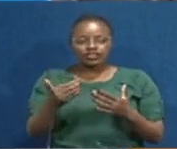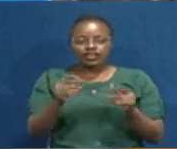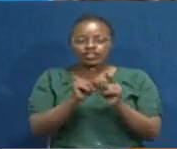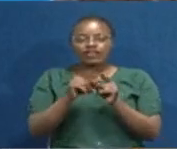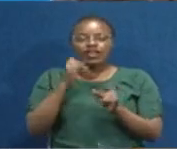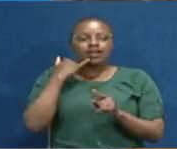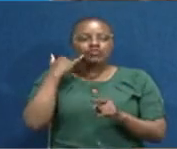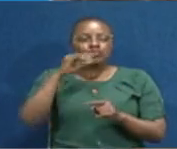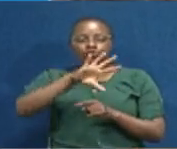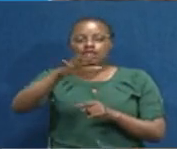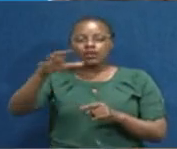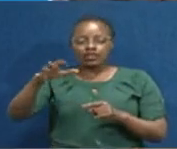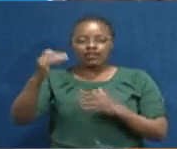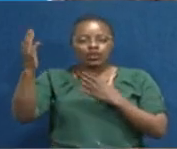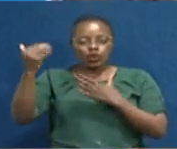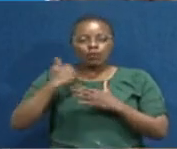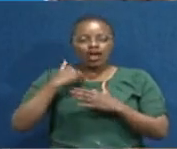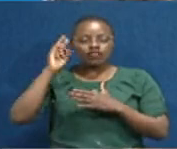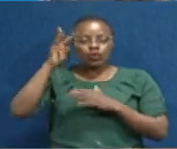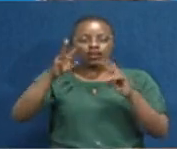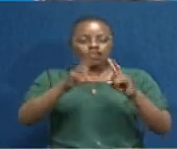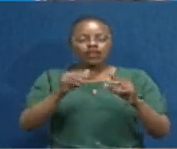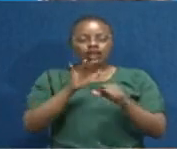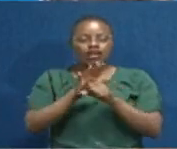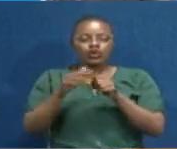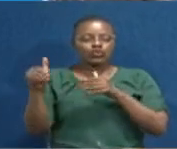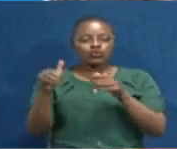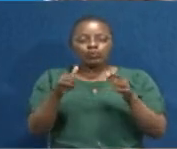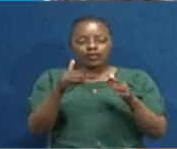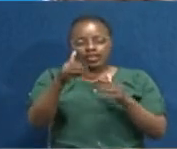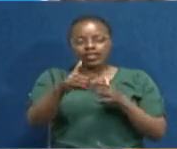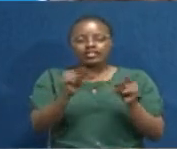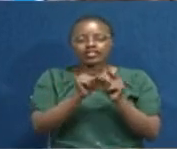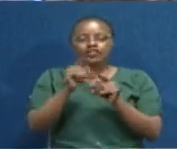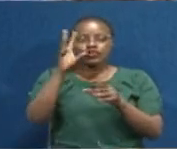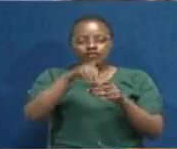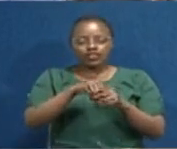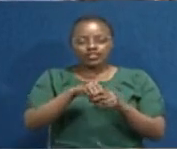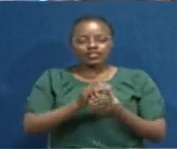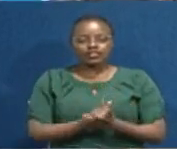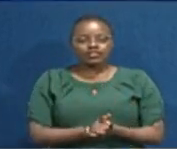Nakuru County, and we do hope to find many more opportunities like this to invest in.